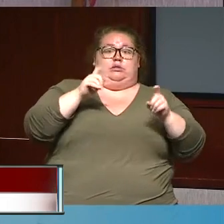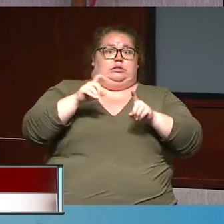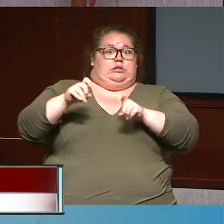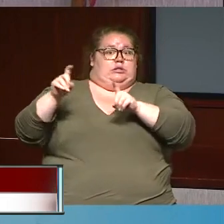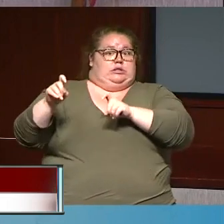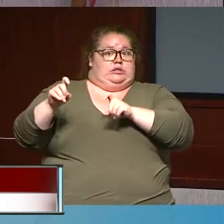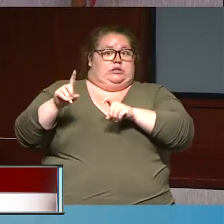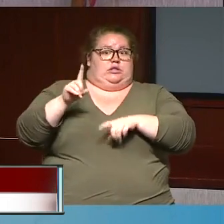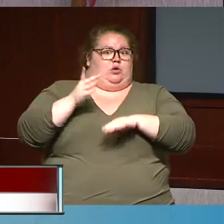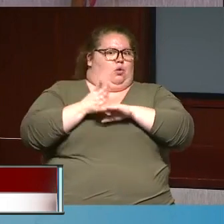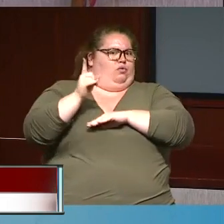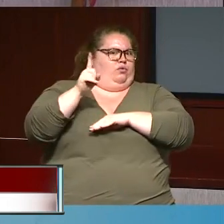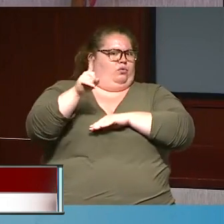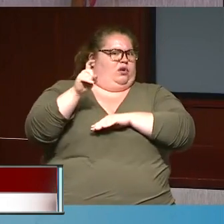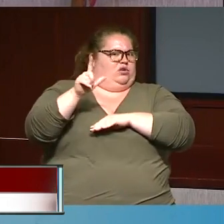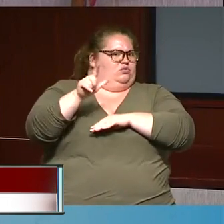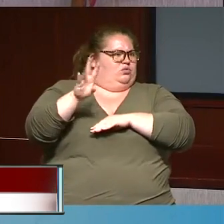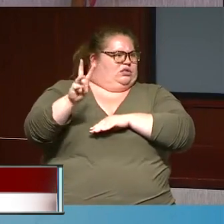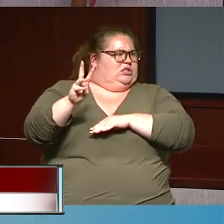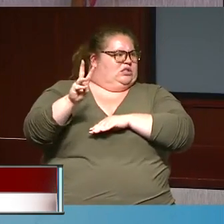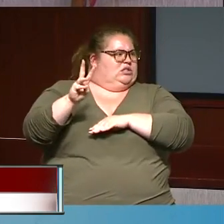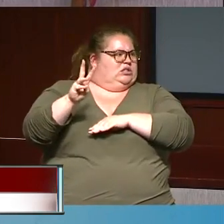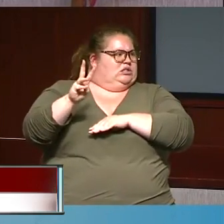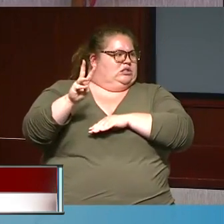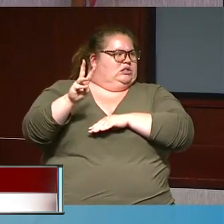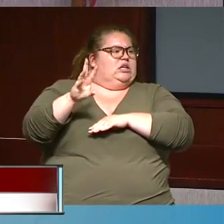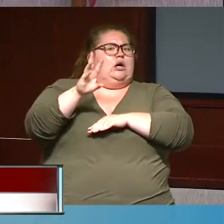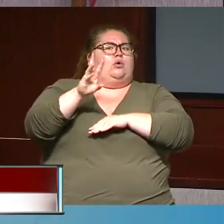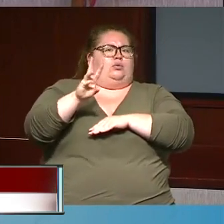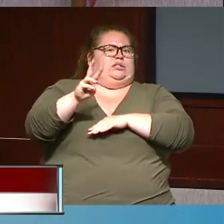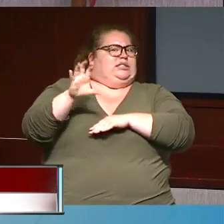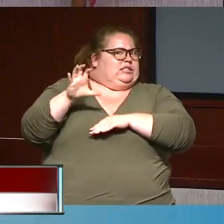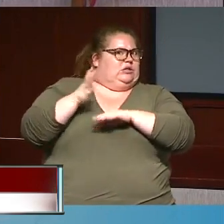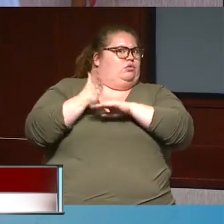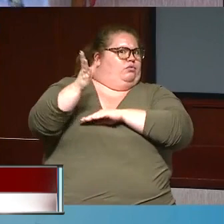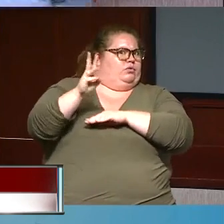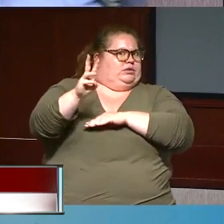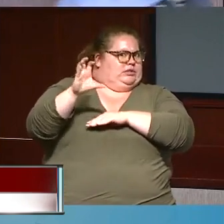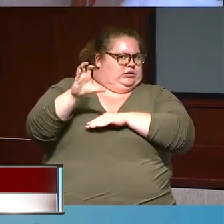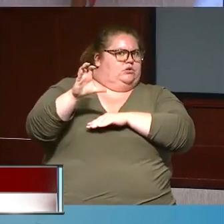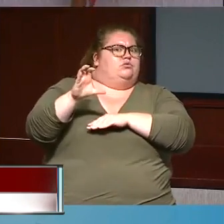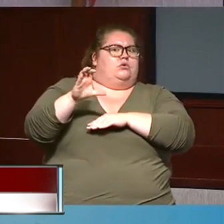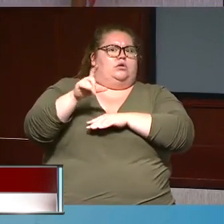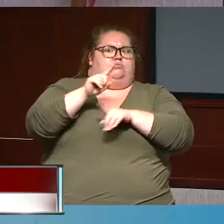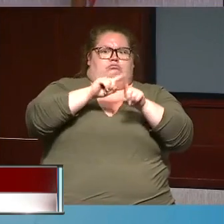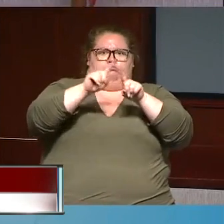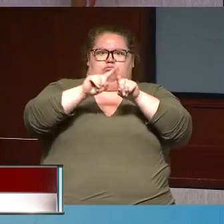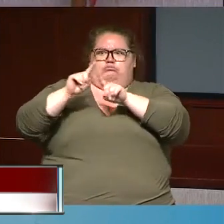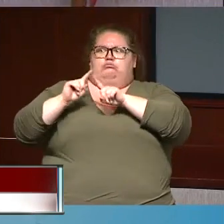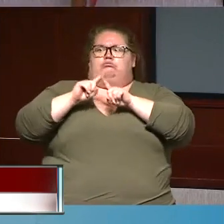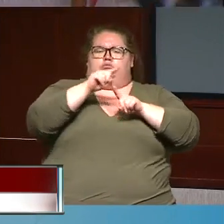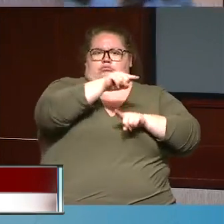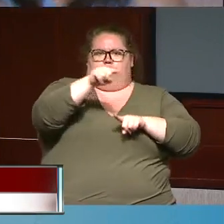nursing facility employees. And with that, I'll turn it over to Megan.